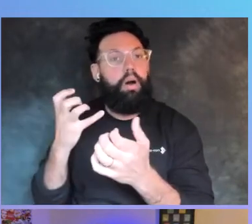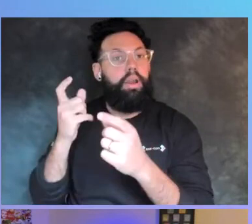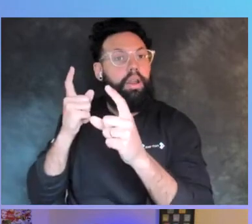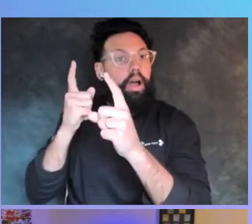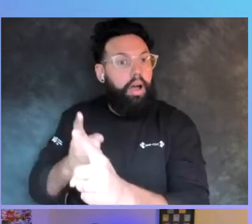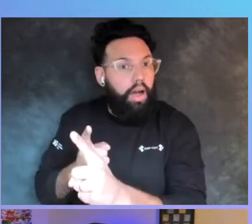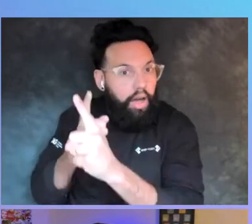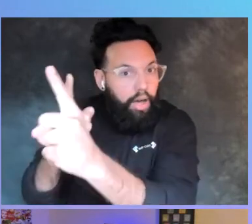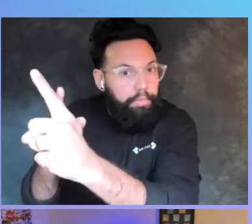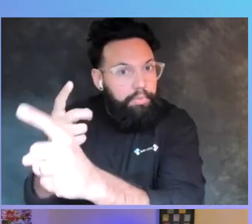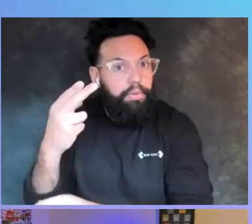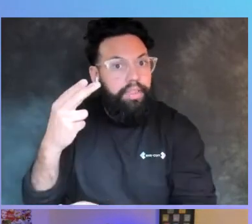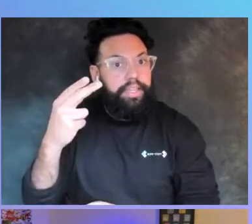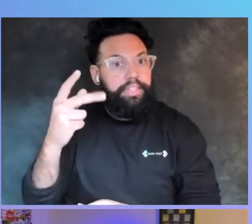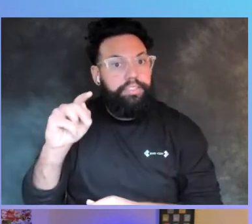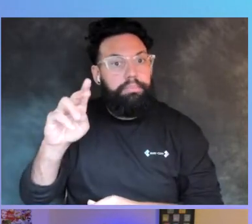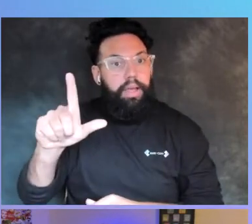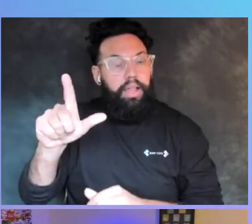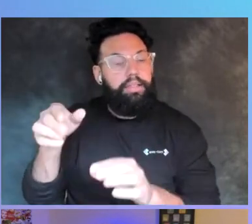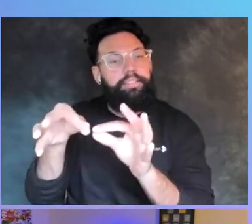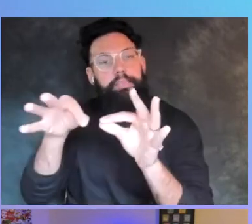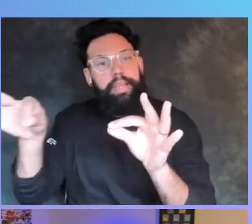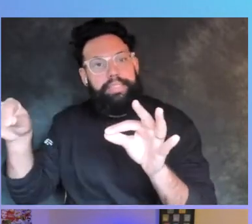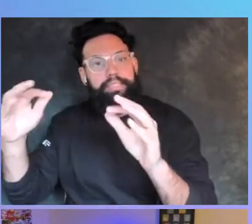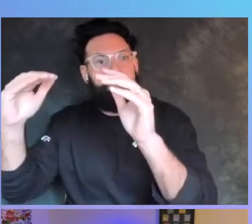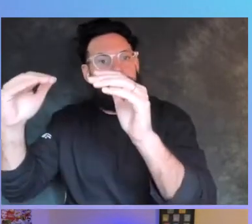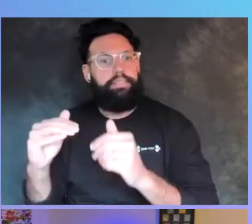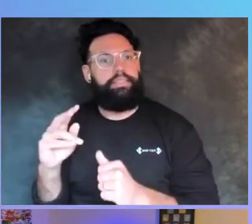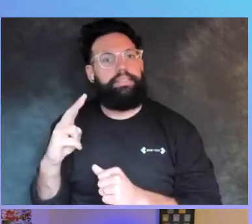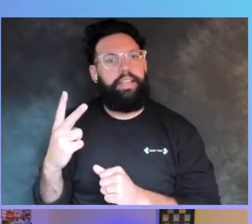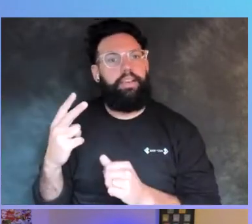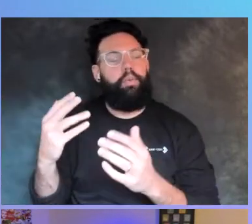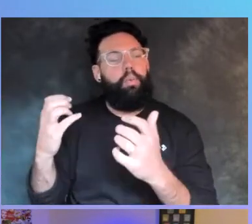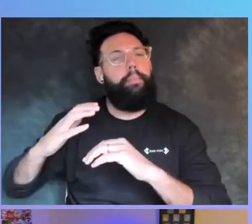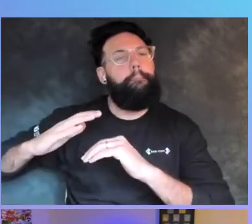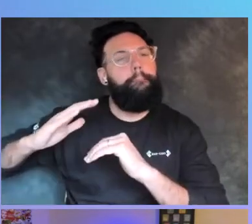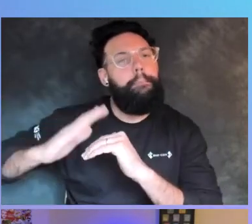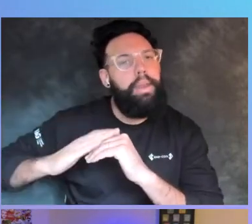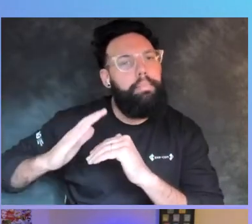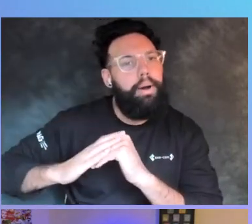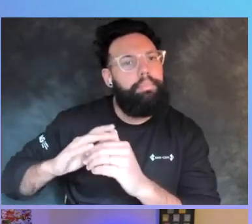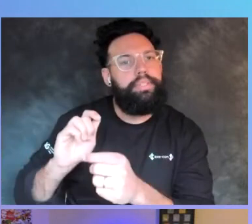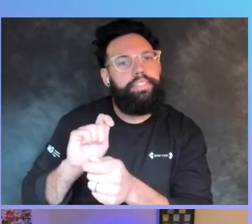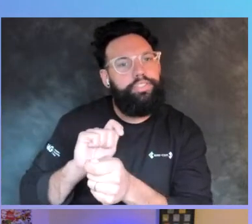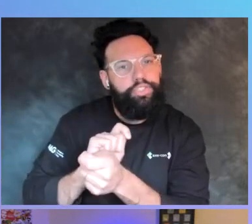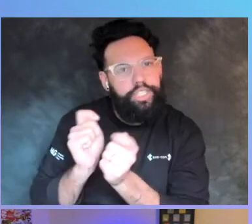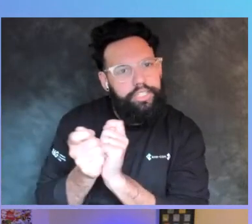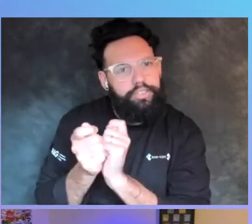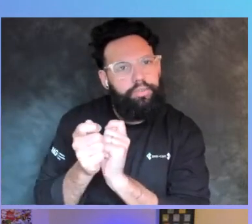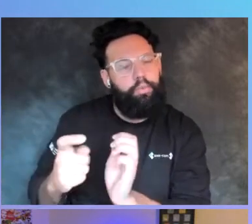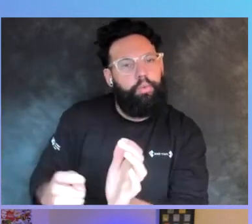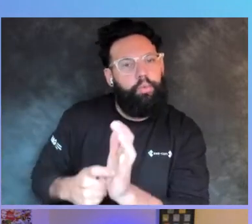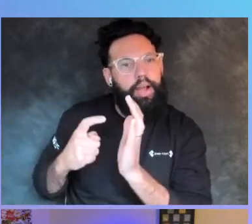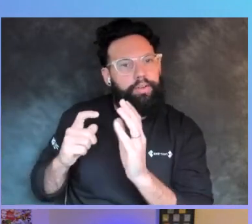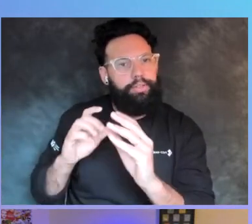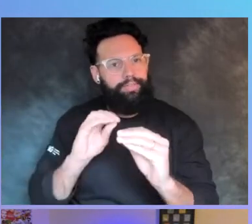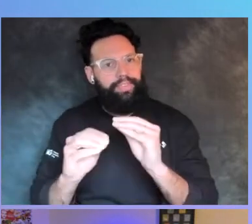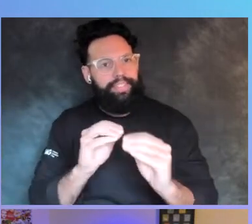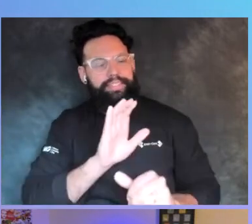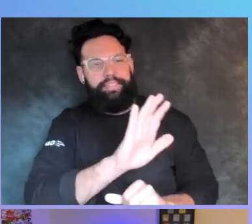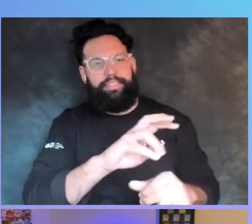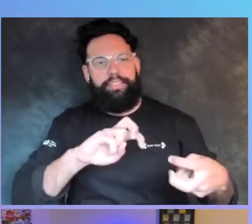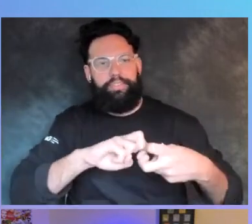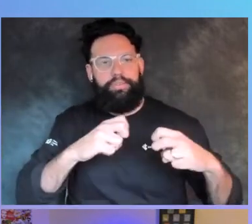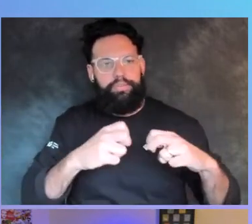and the other one, I want them to output the minimum changes a developer would need in order to fix the reported issue. The